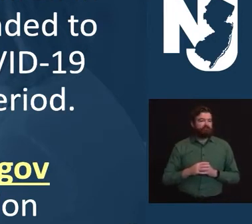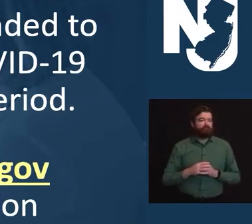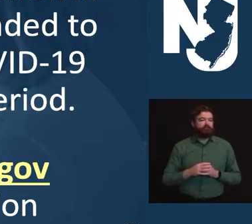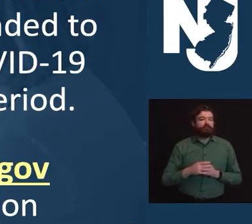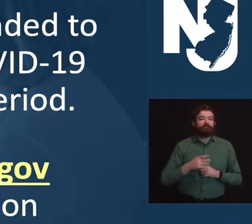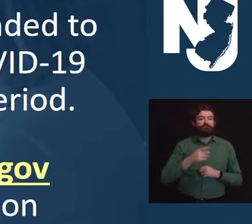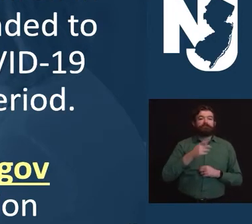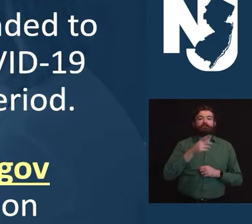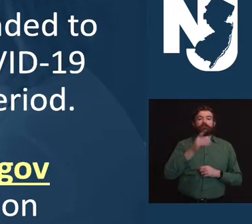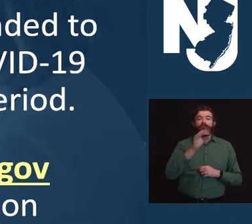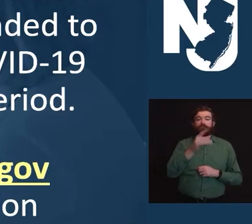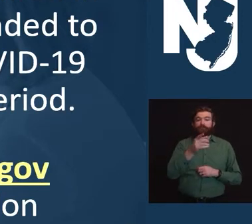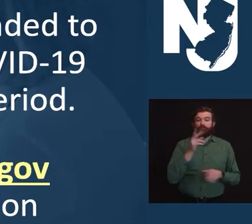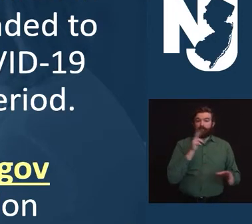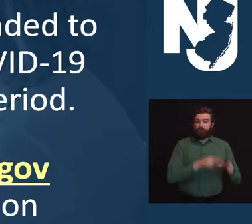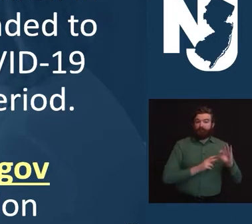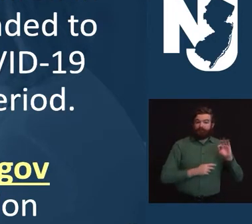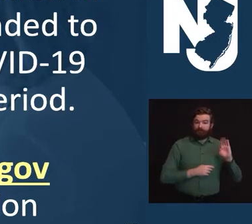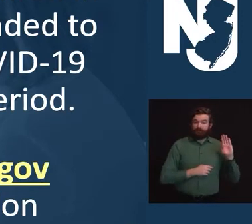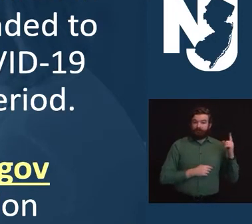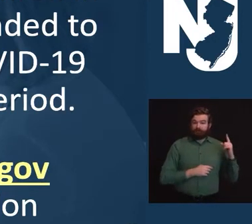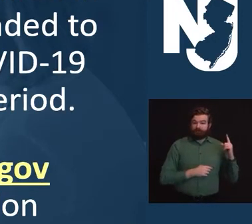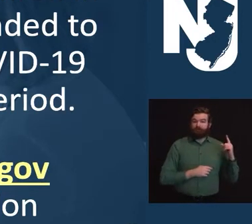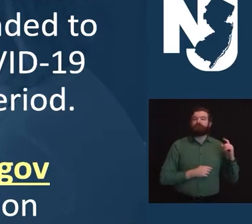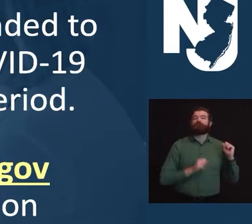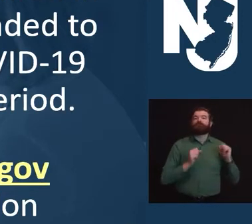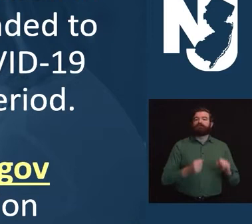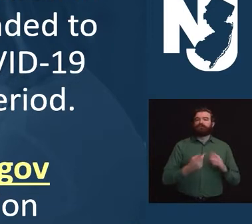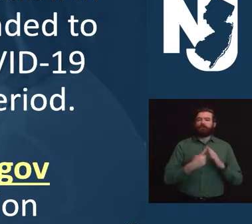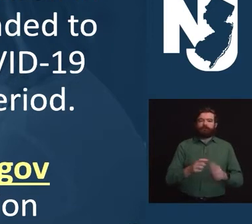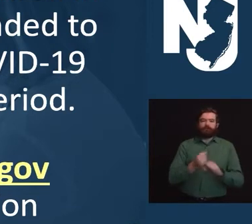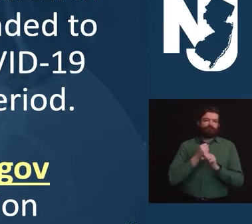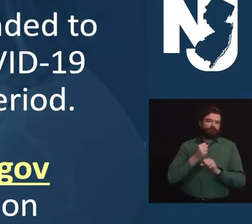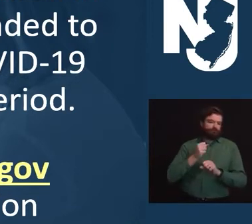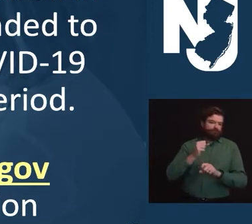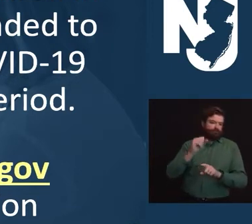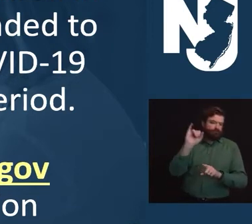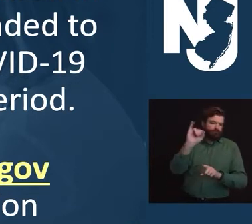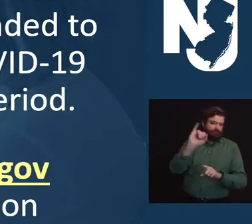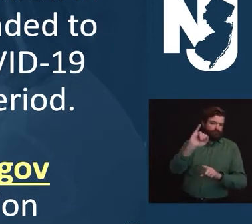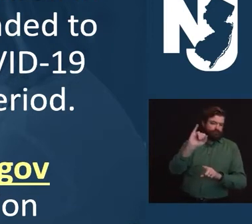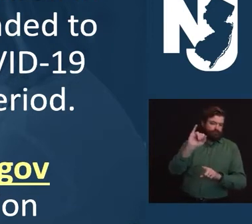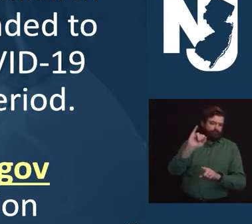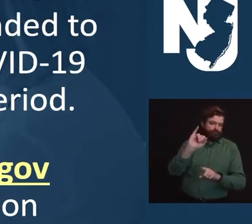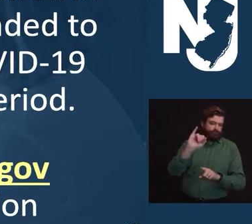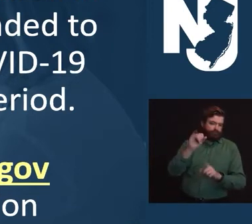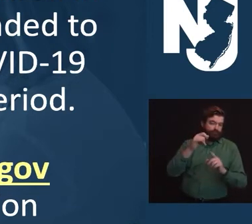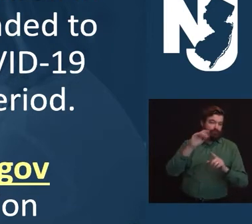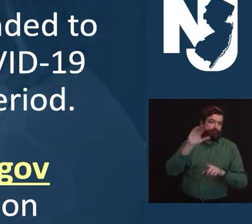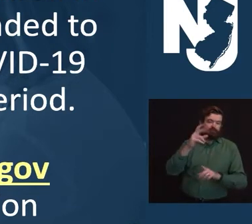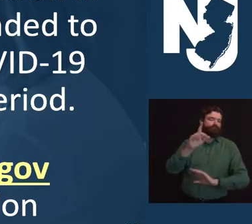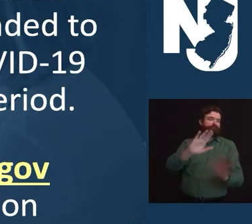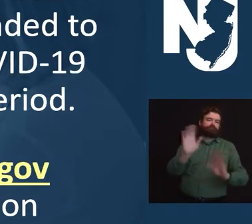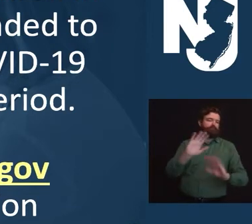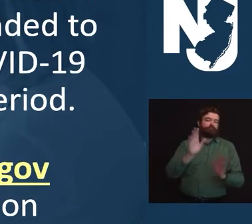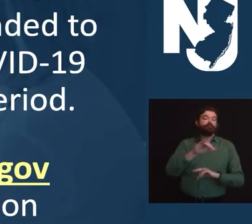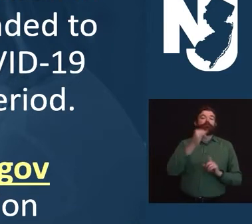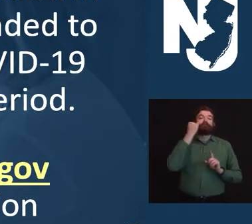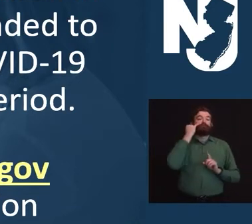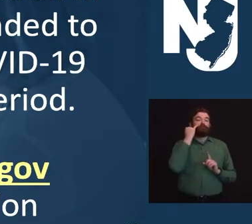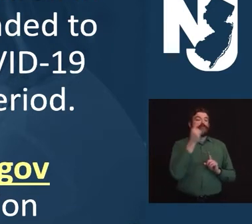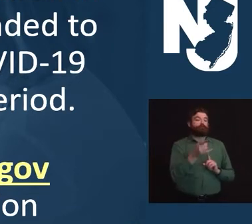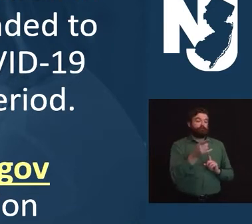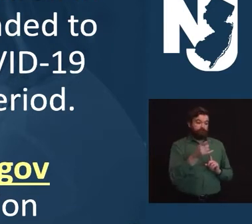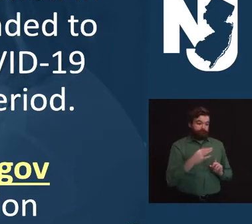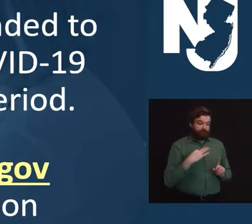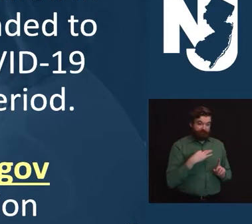policy will take effect literally the next day on March 1st, and each month, therefore, following. The policy you purchase will take